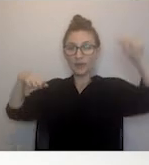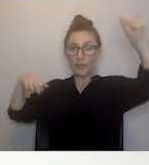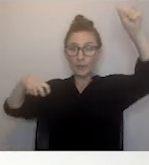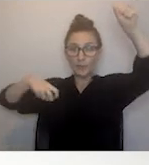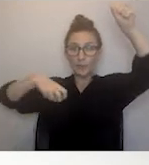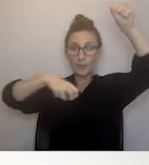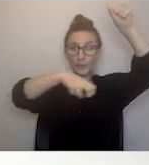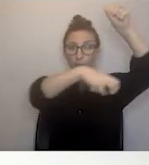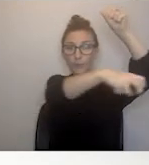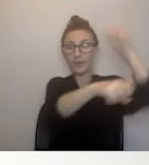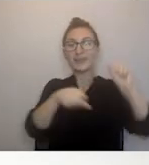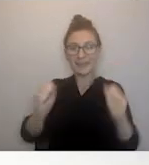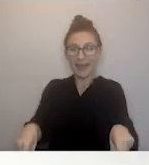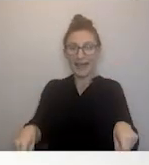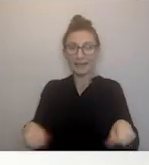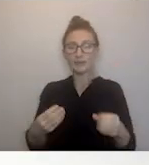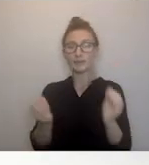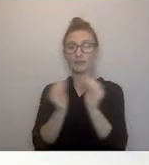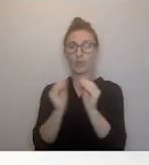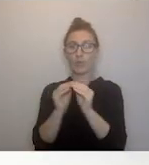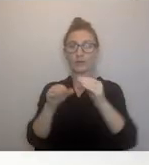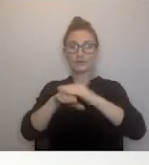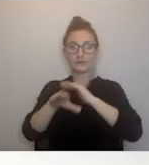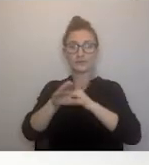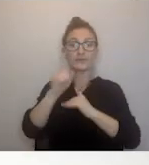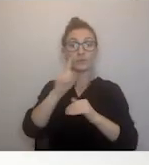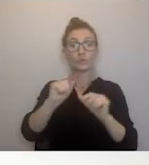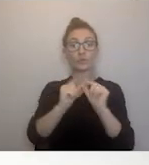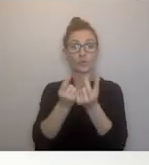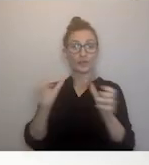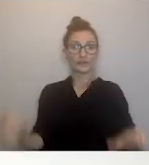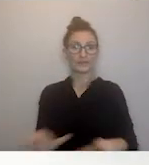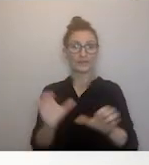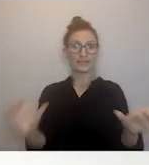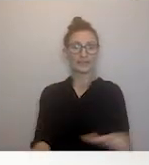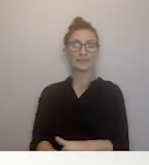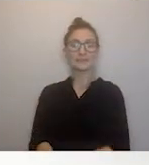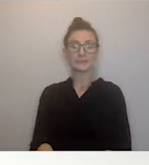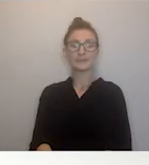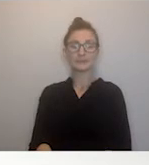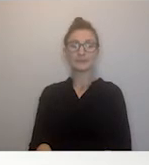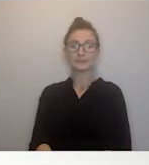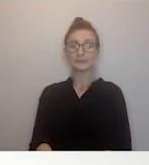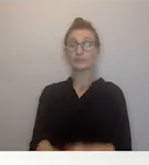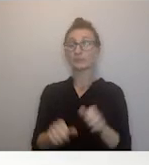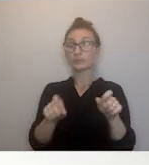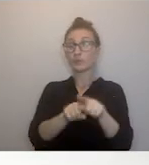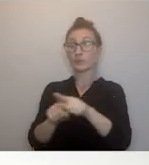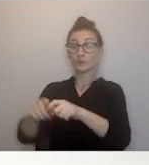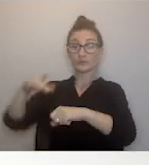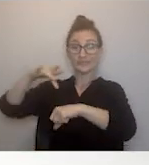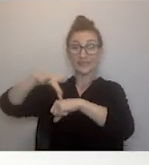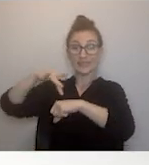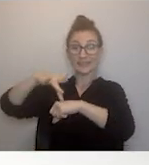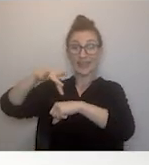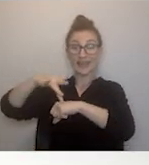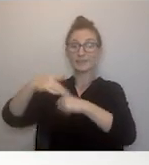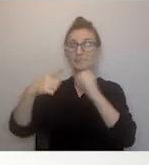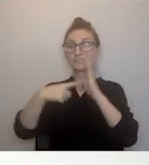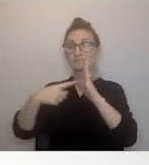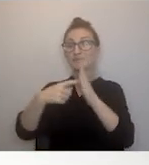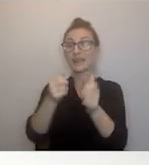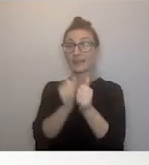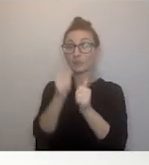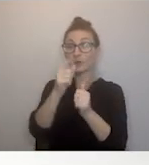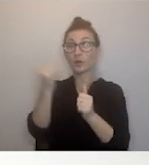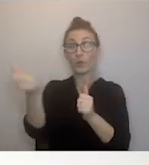go underneath it, and you can hold it high. And there's a lot more accessibility to doing a group activity that way. And also when you're doing something